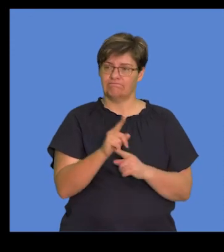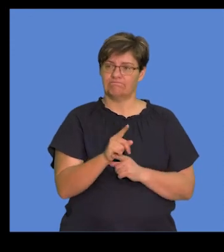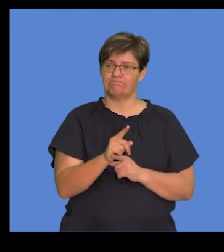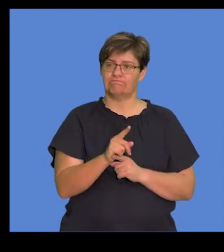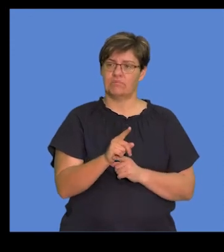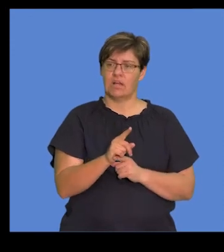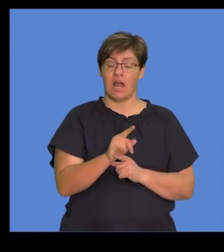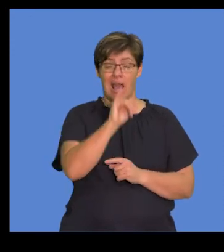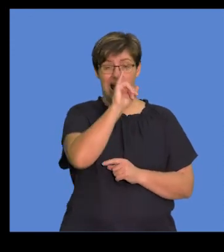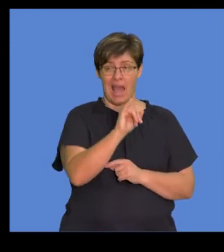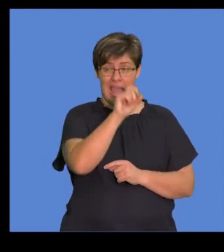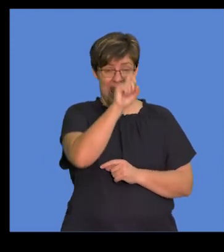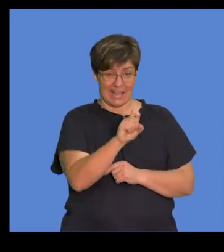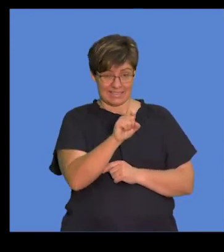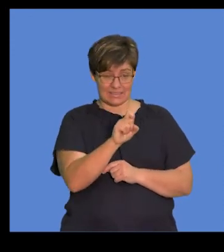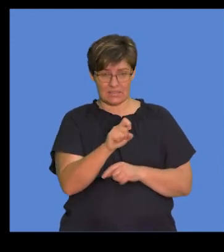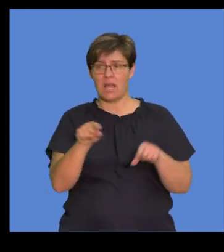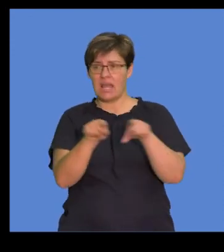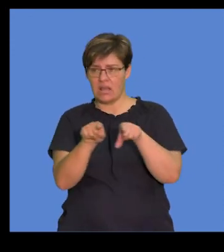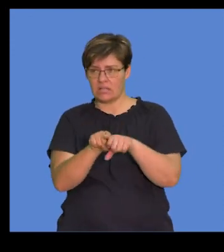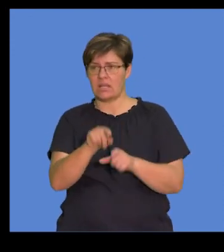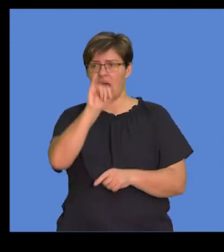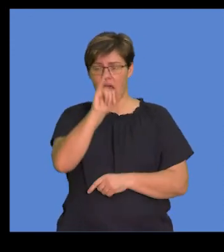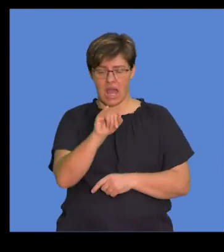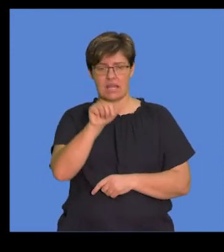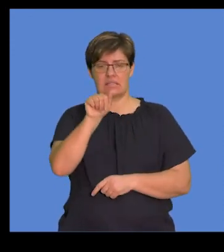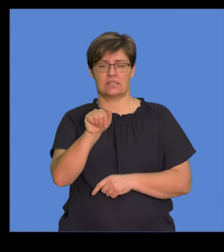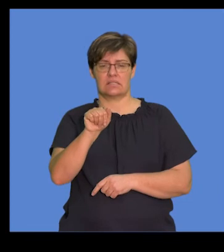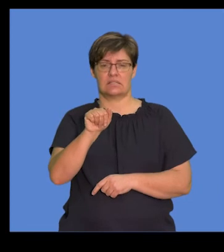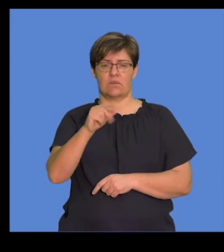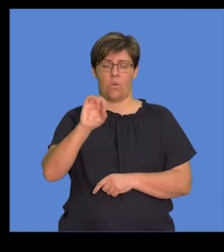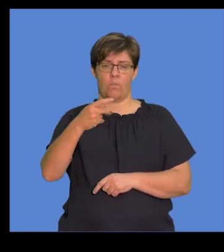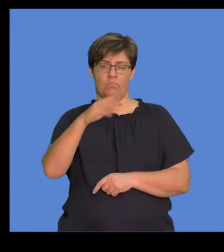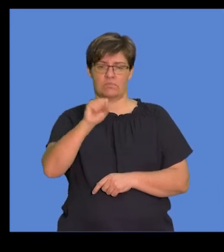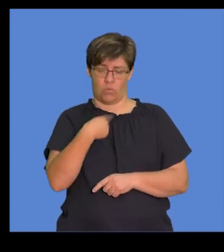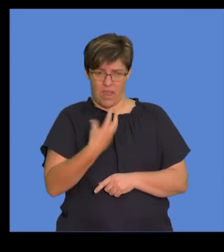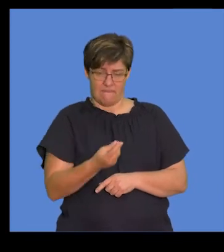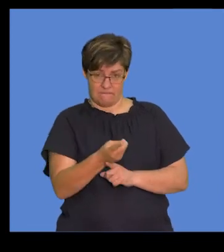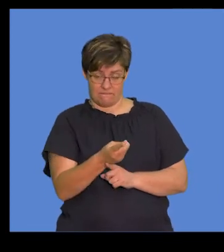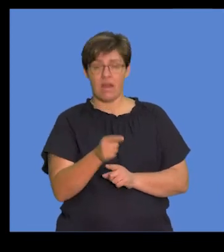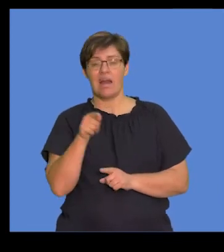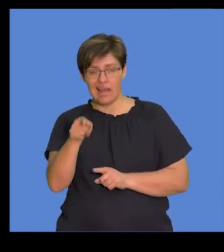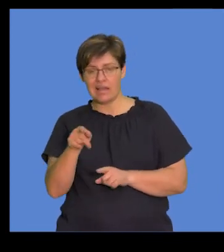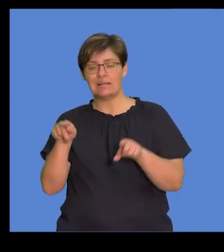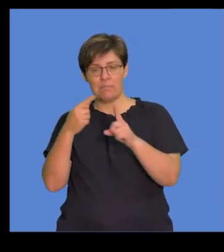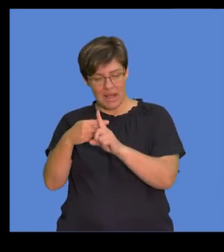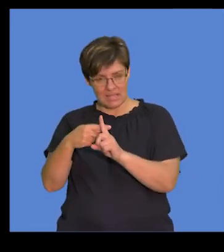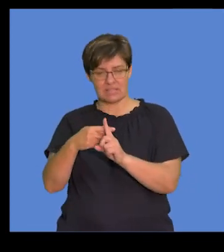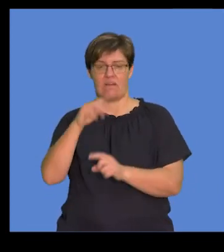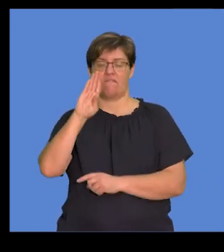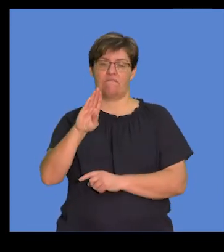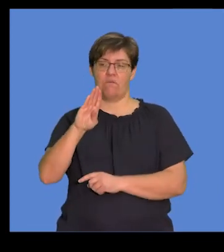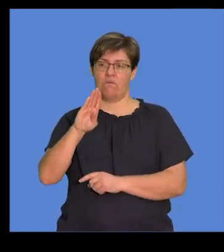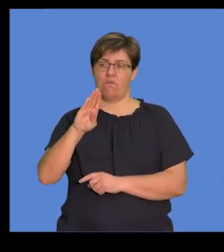for resistor X is equals to the current that goes through 6 ohms, which we have, plus the current that goes through 4